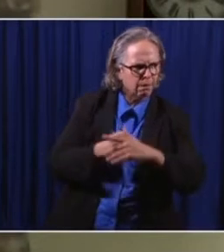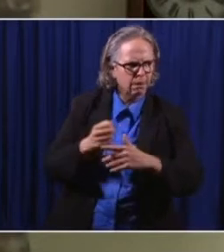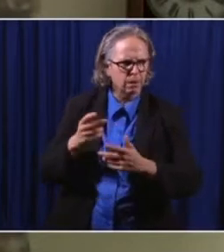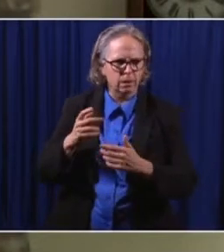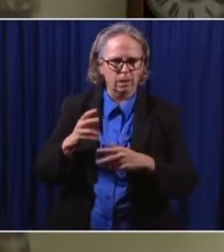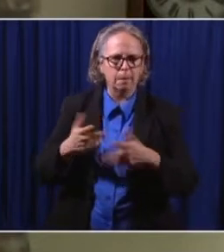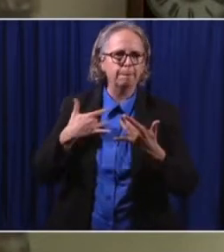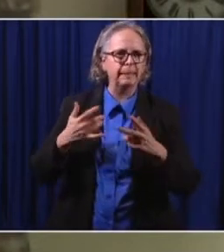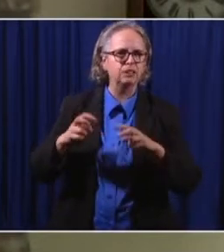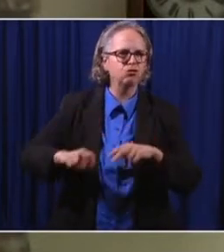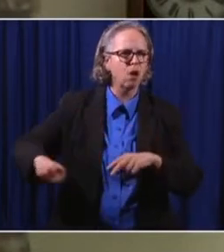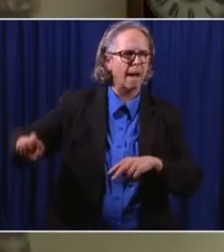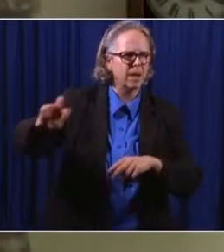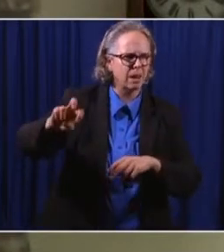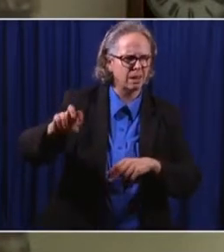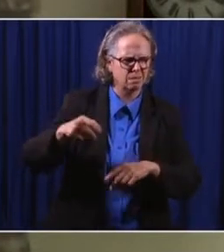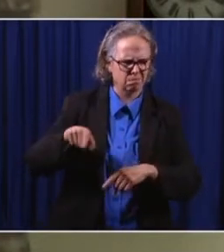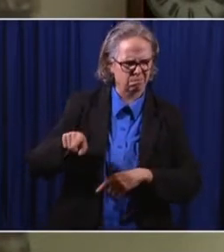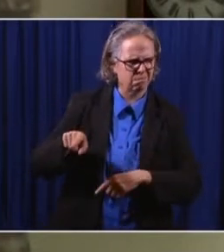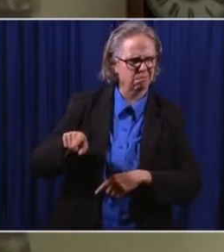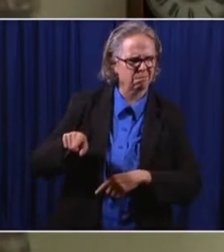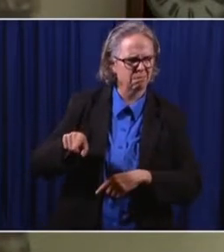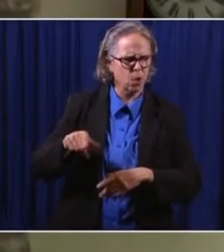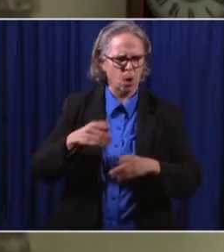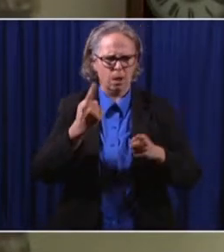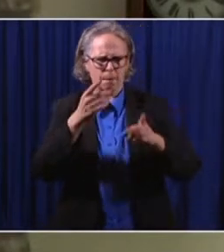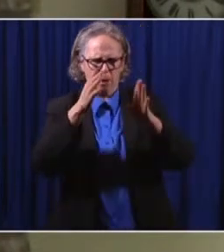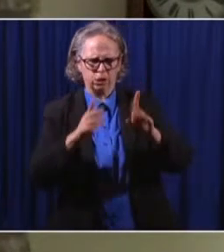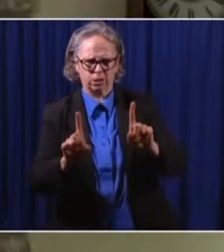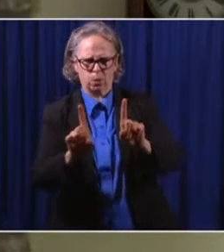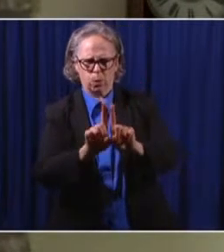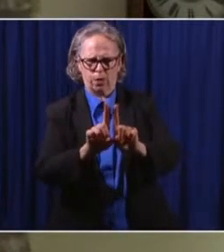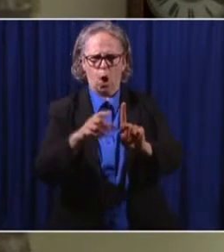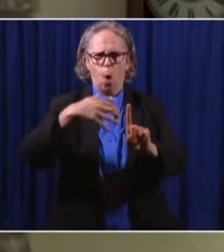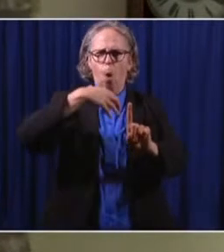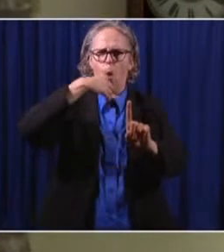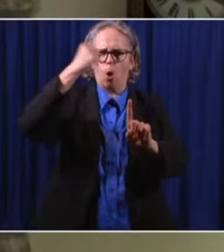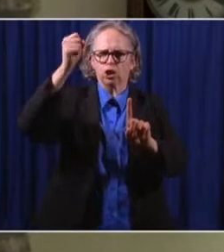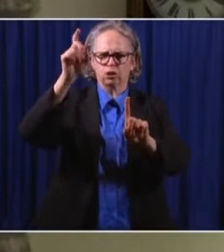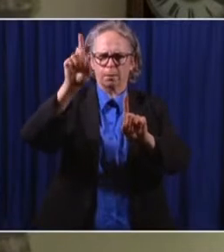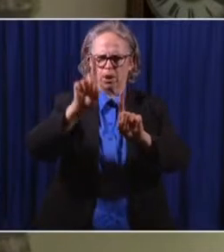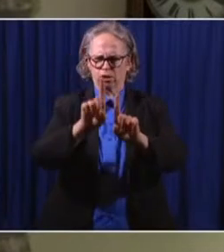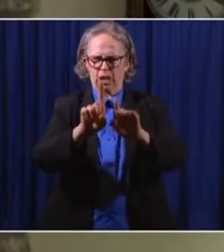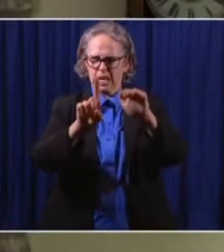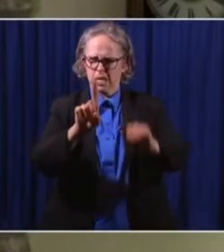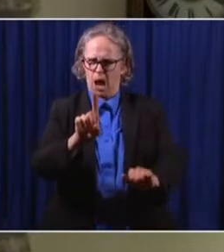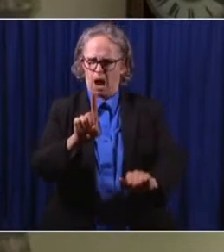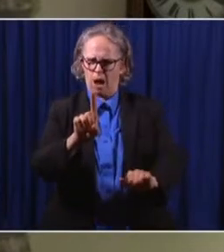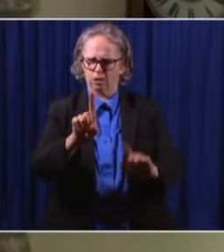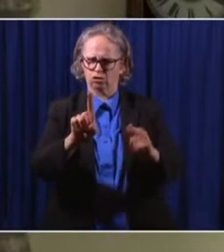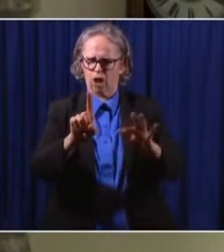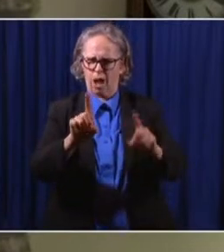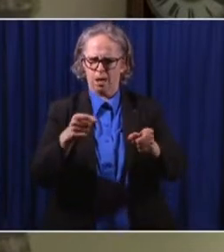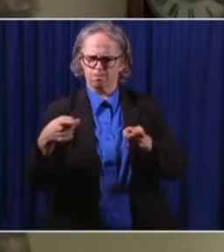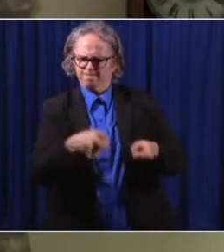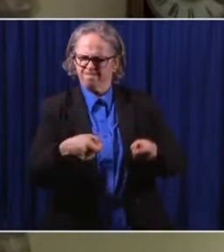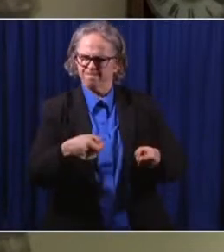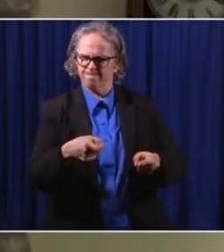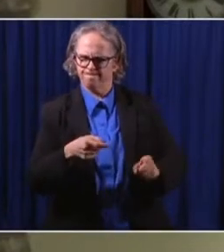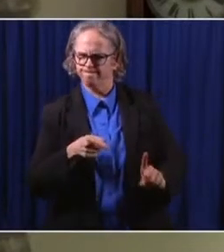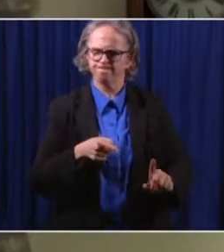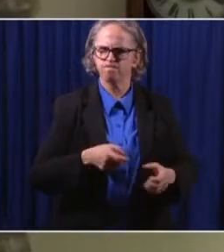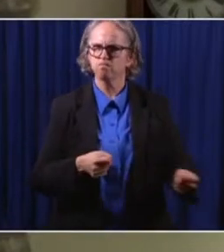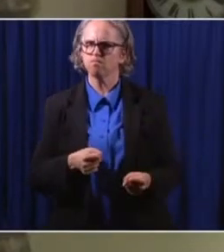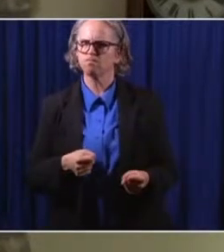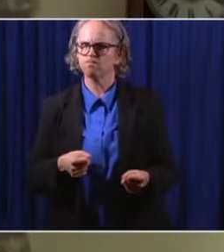If a young person is with someone who is older, controlling boyfriend, some young person who's